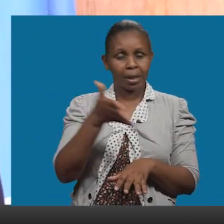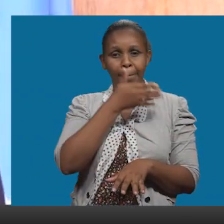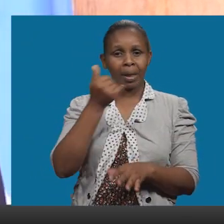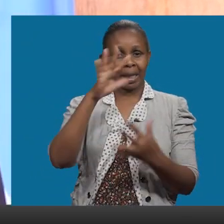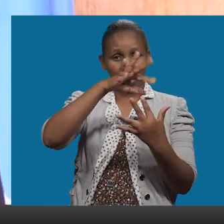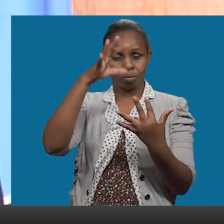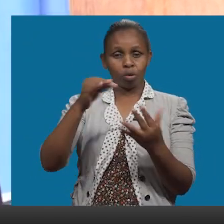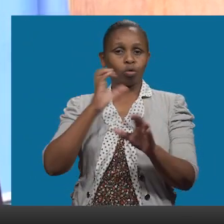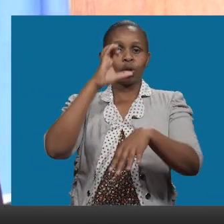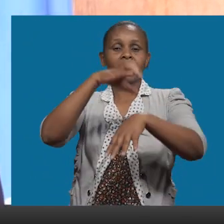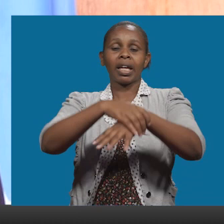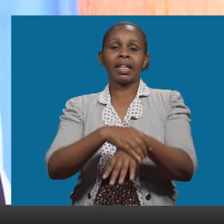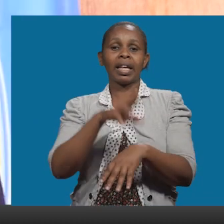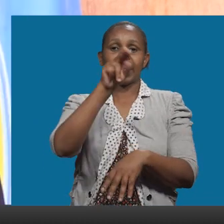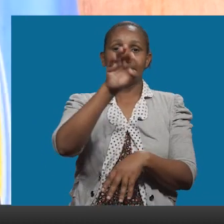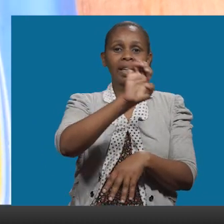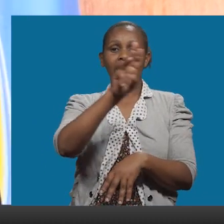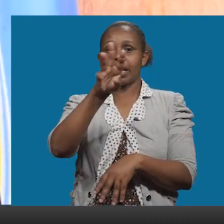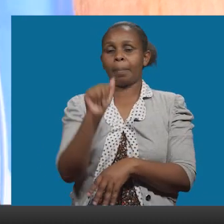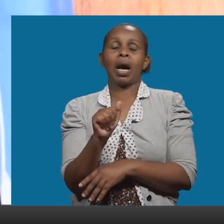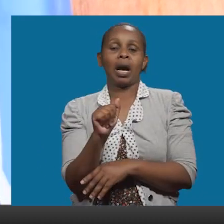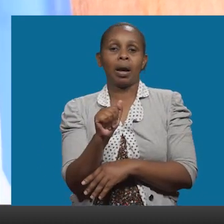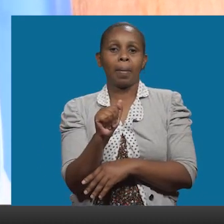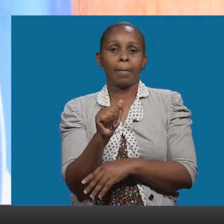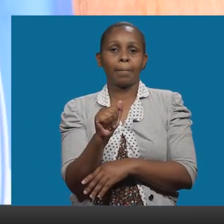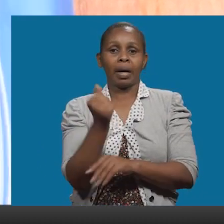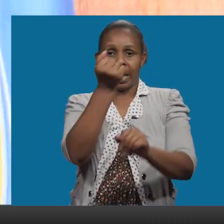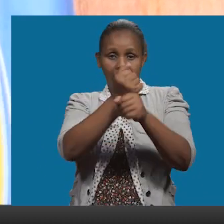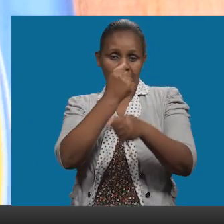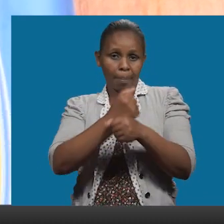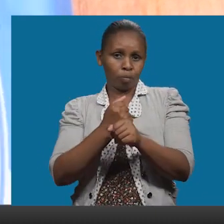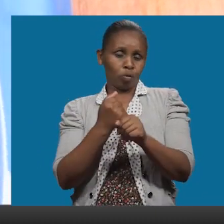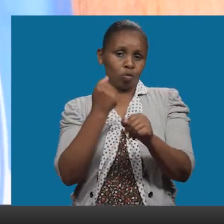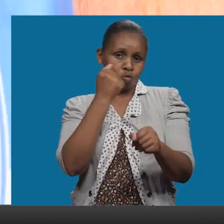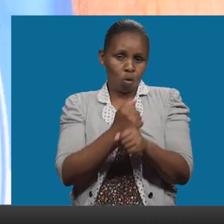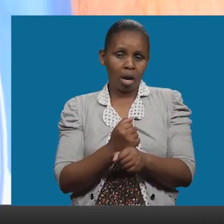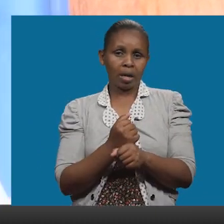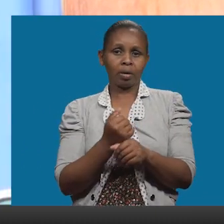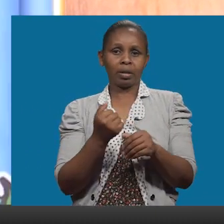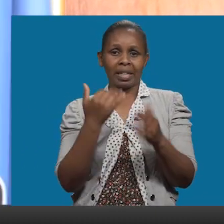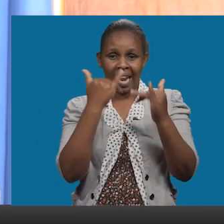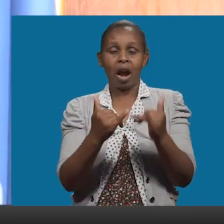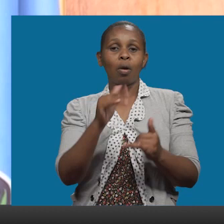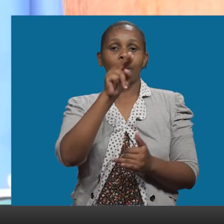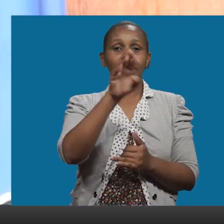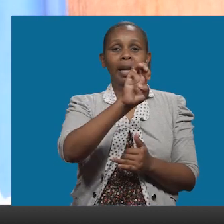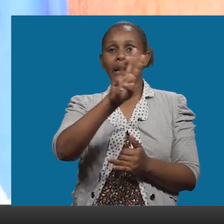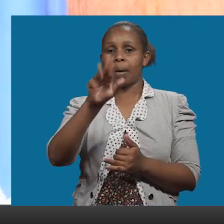The better option is to get NEMA some teeth. The NEMA that we have is